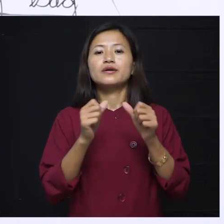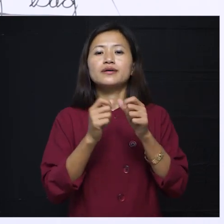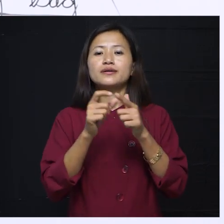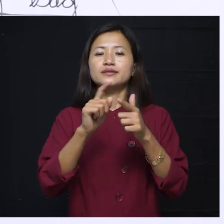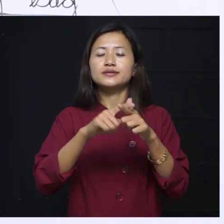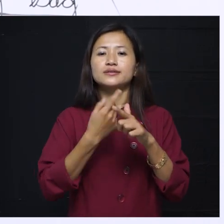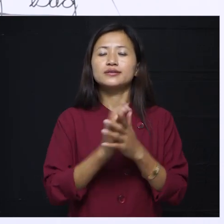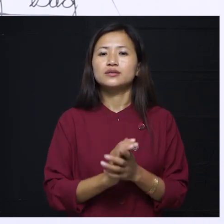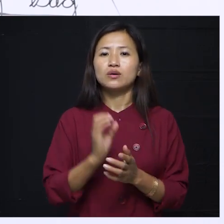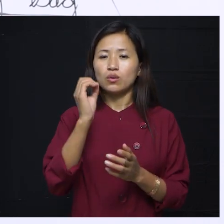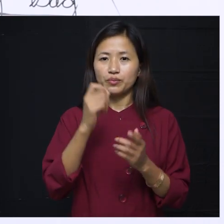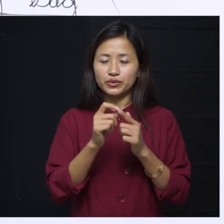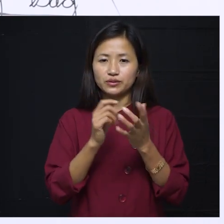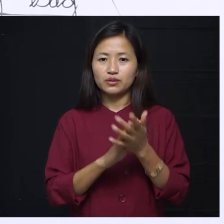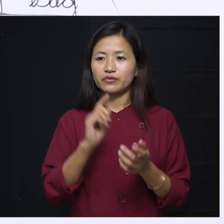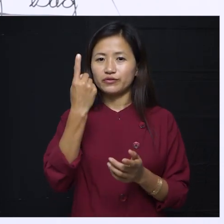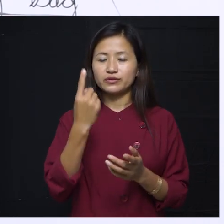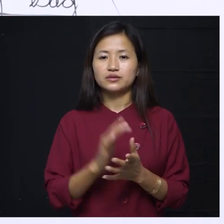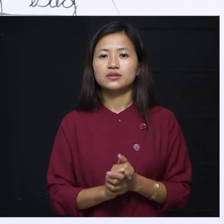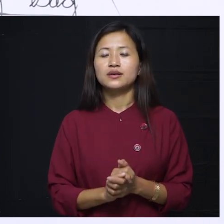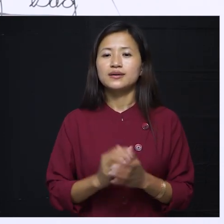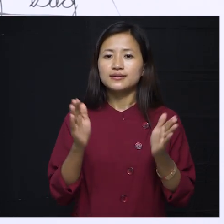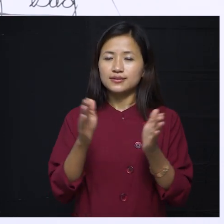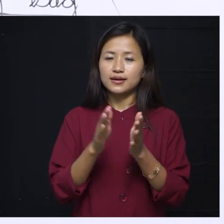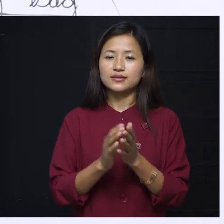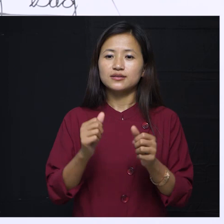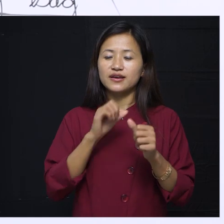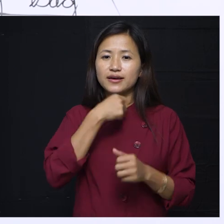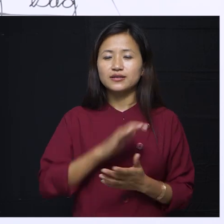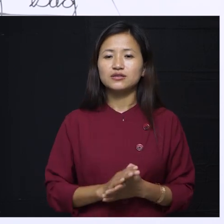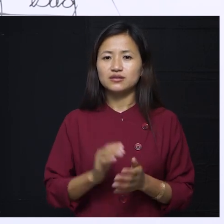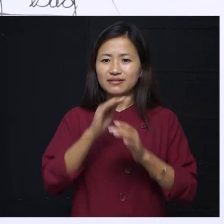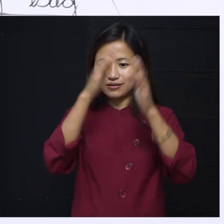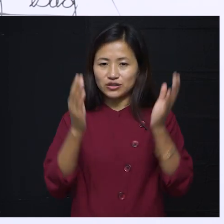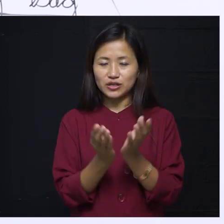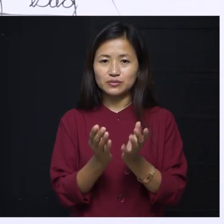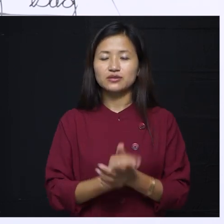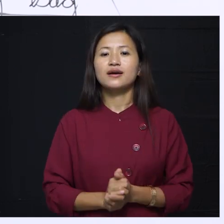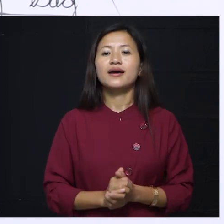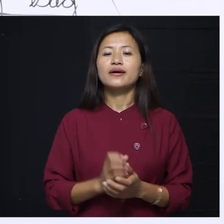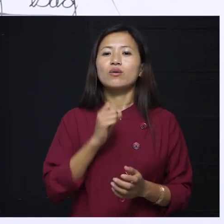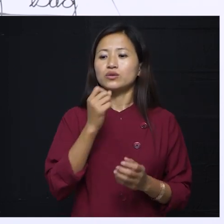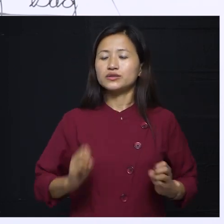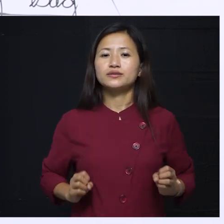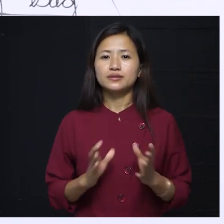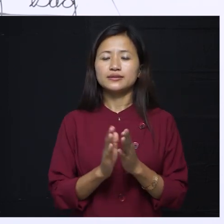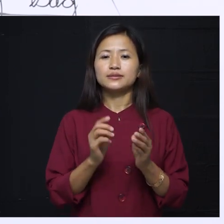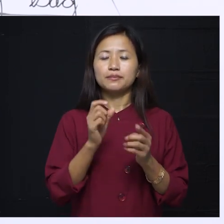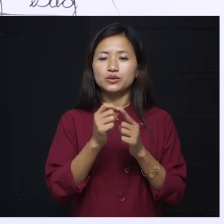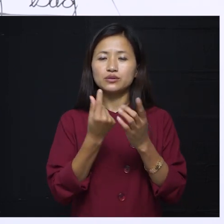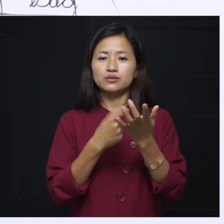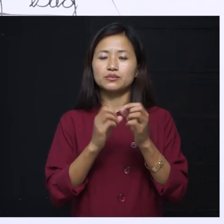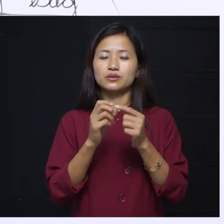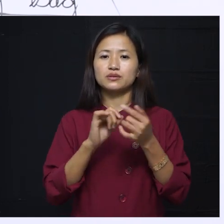to repeat. Opinion, it comes first, then size, age, shape, color, origin, material, and purpose.